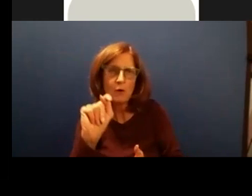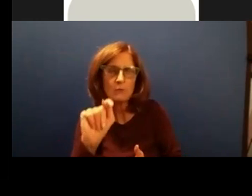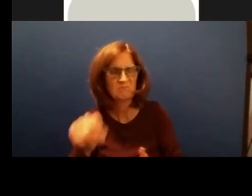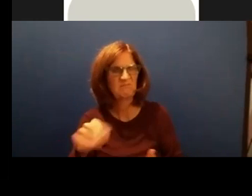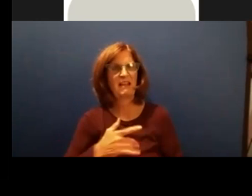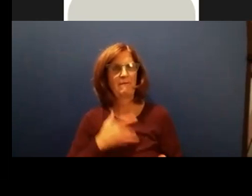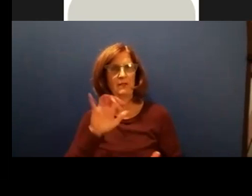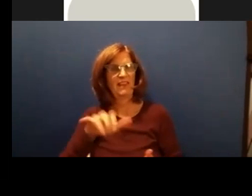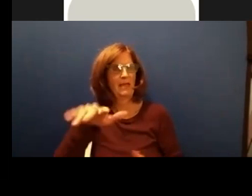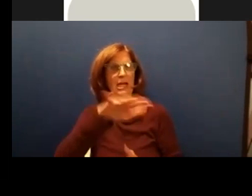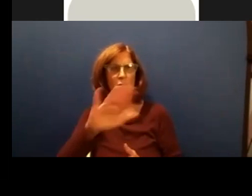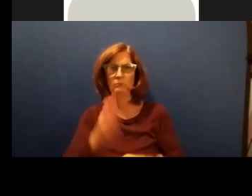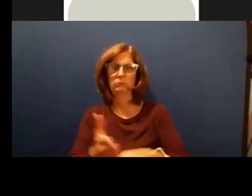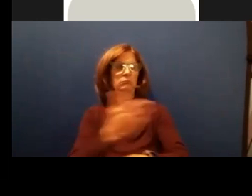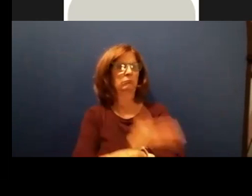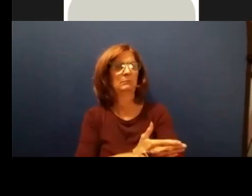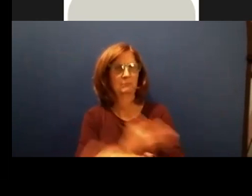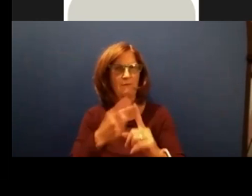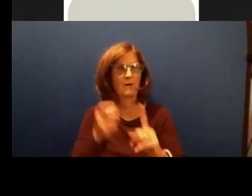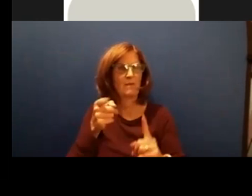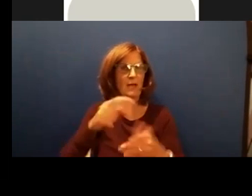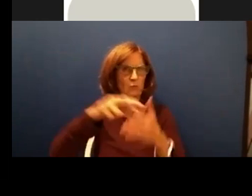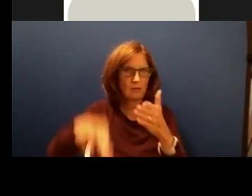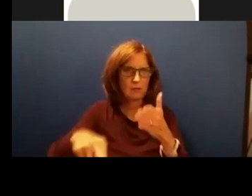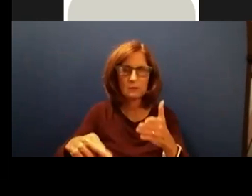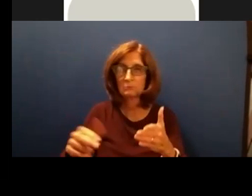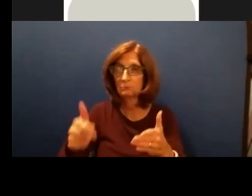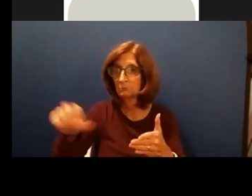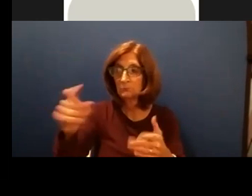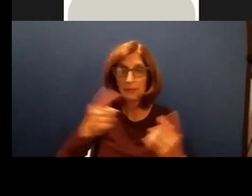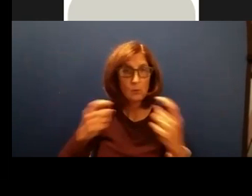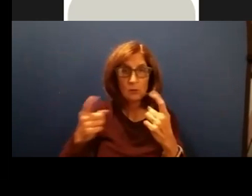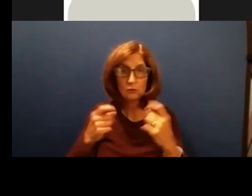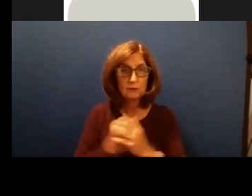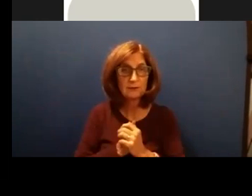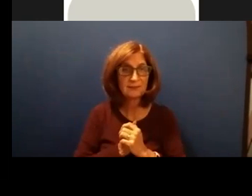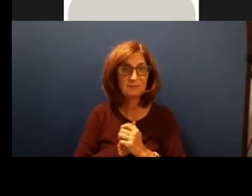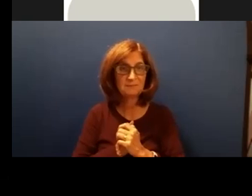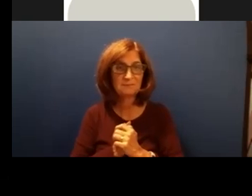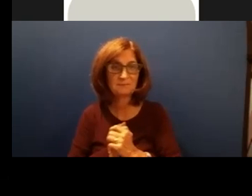to the project. I guess any questions at this point?